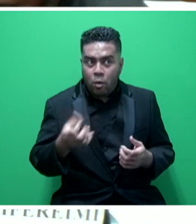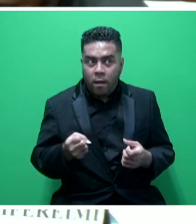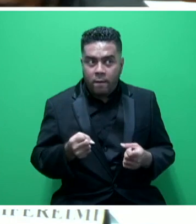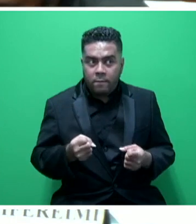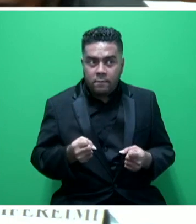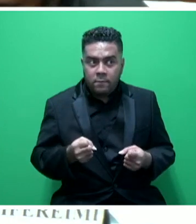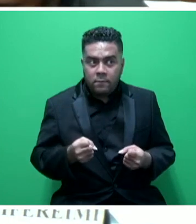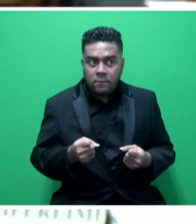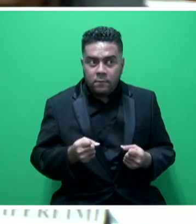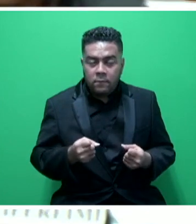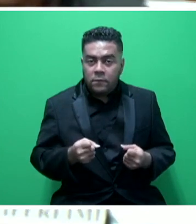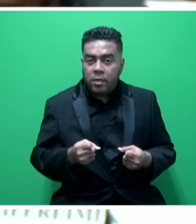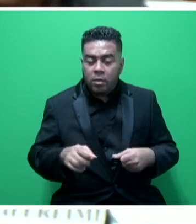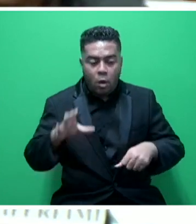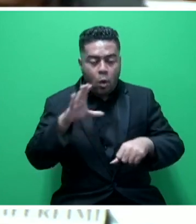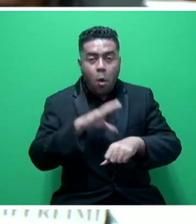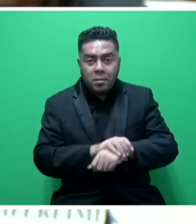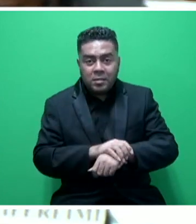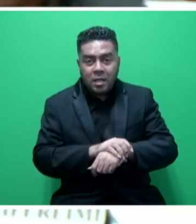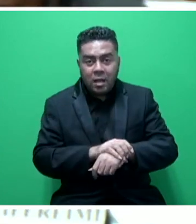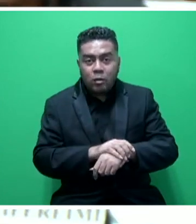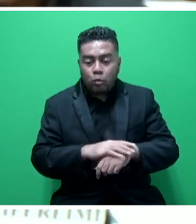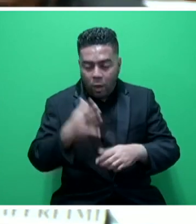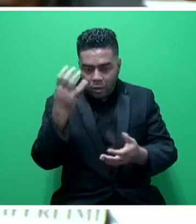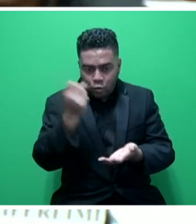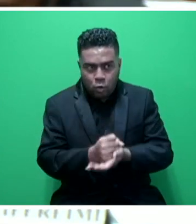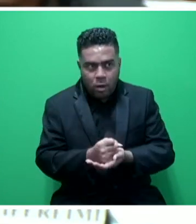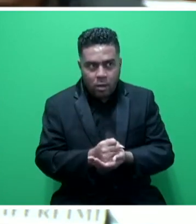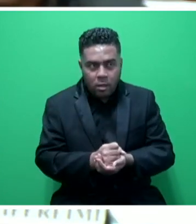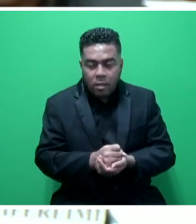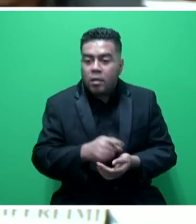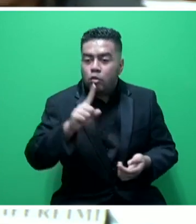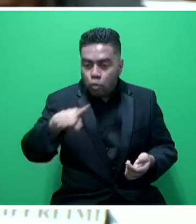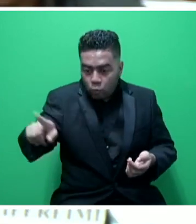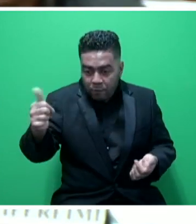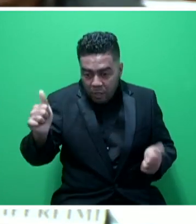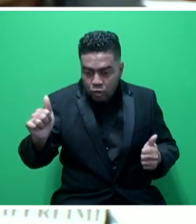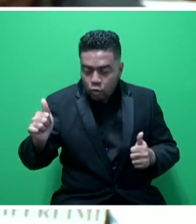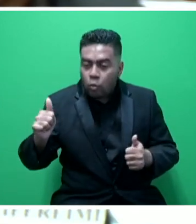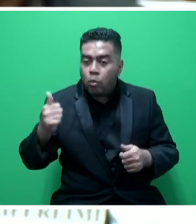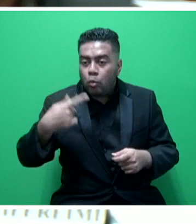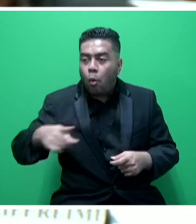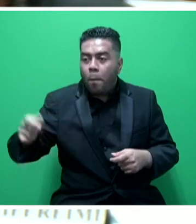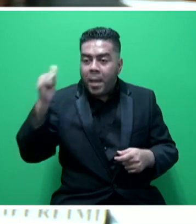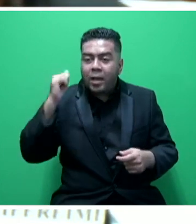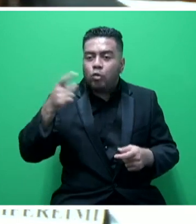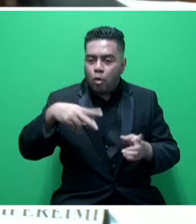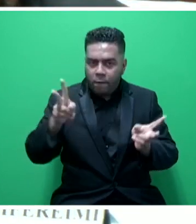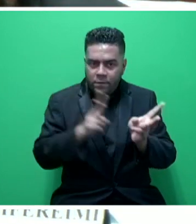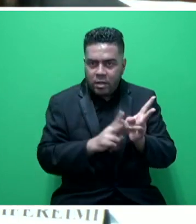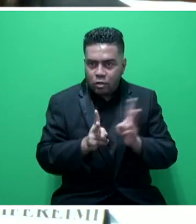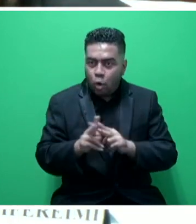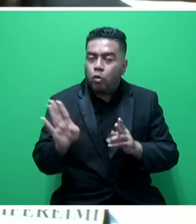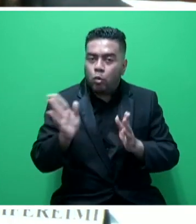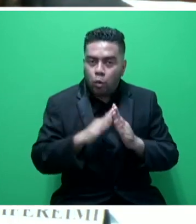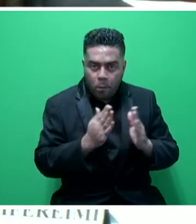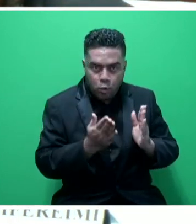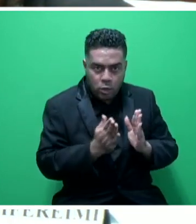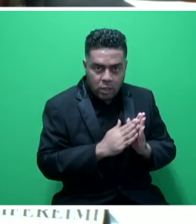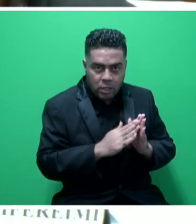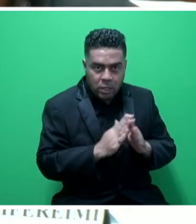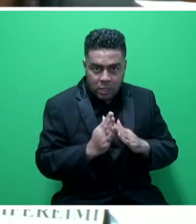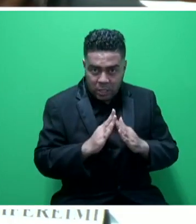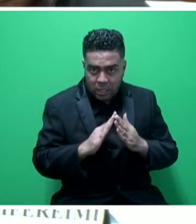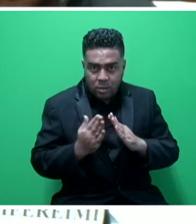Ovisania Sanas, as they call it, to ensure that you go back to your village or to your community when that